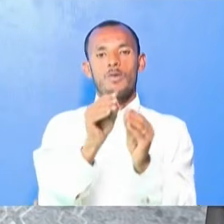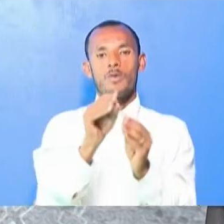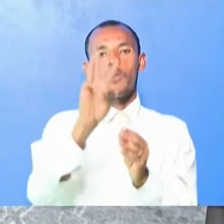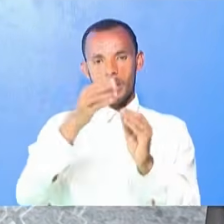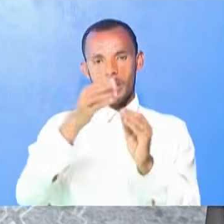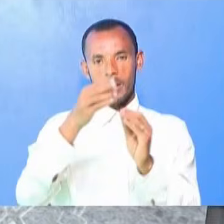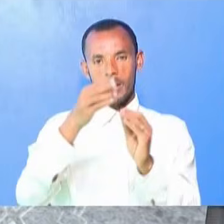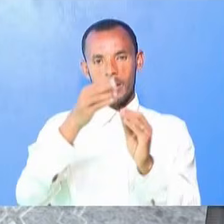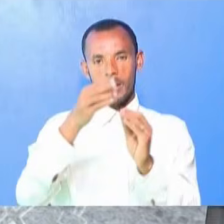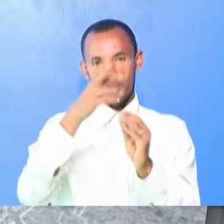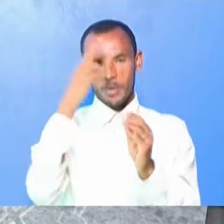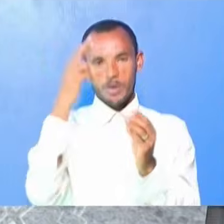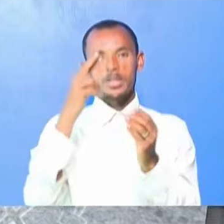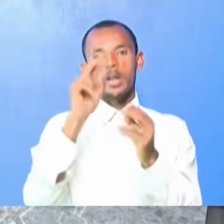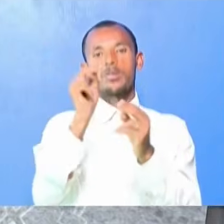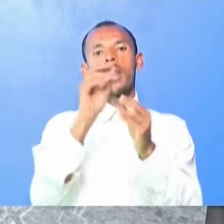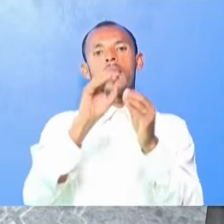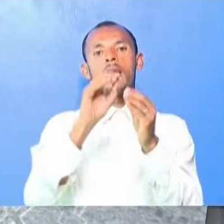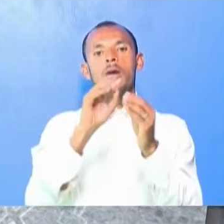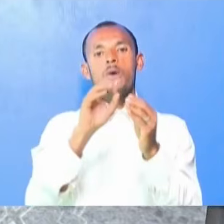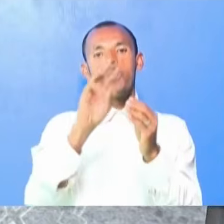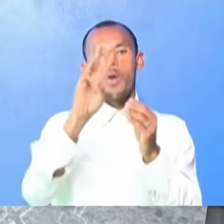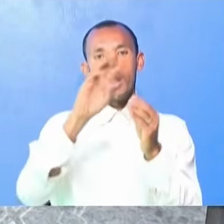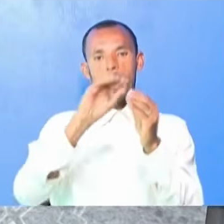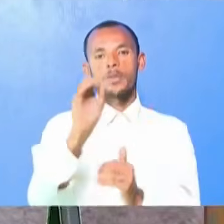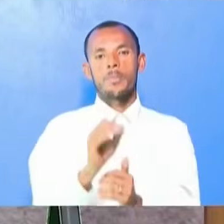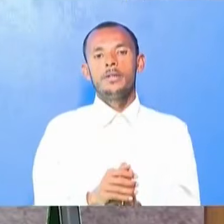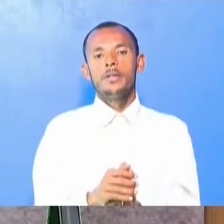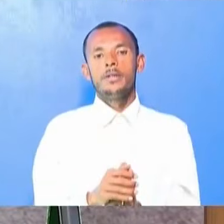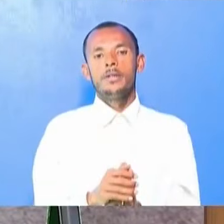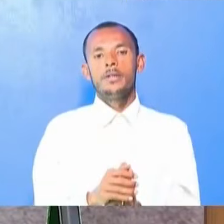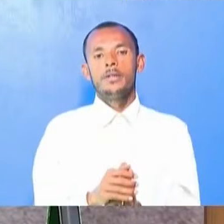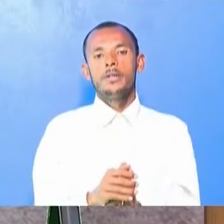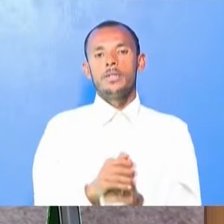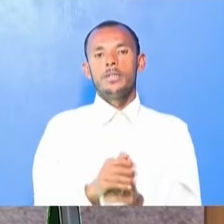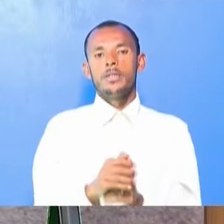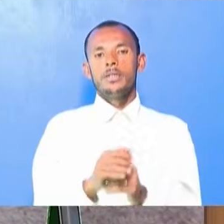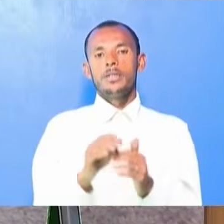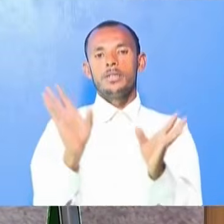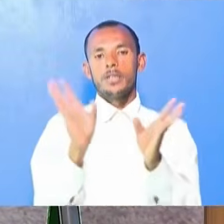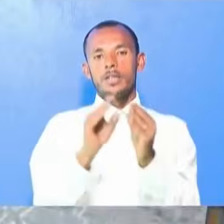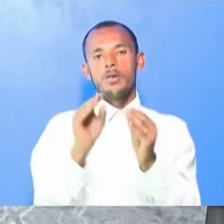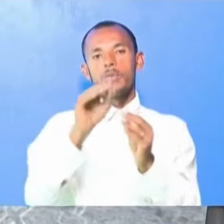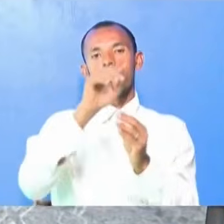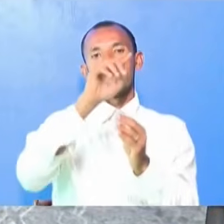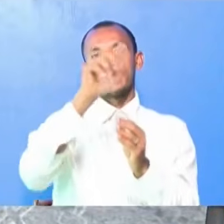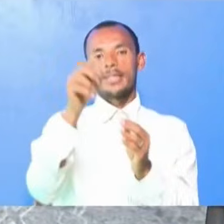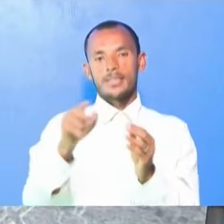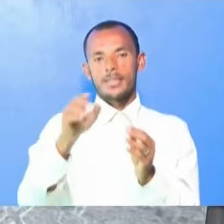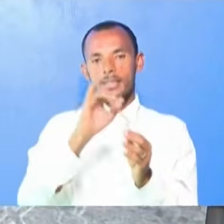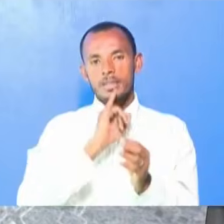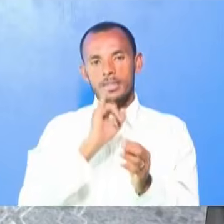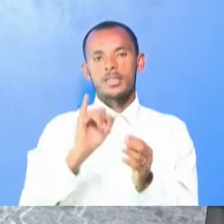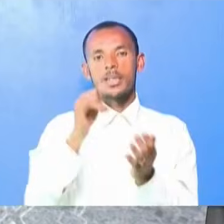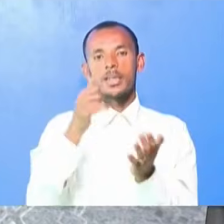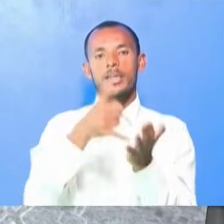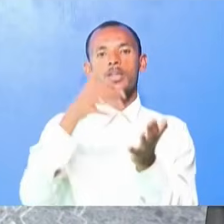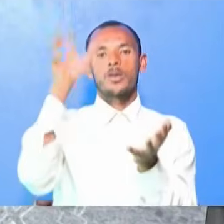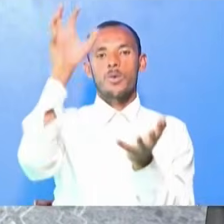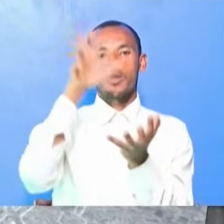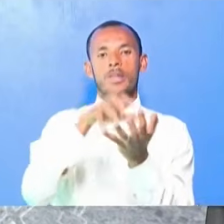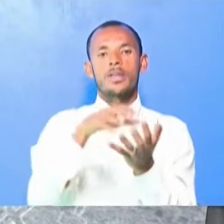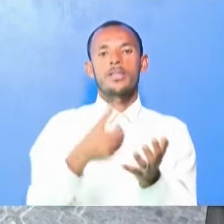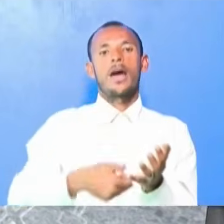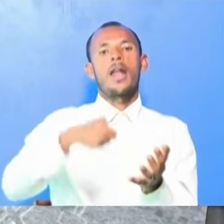than natural number. And again, when you see set of integer on these sets, it contains another